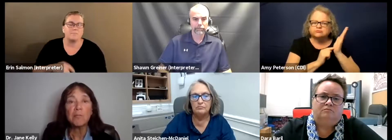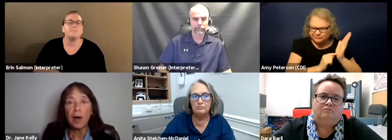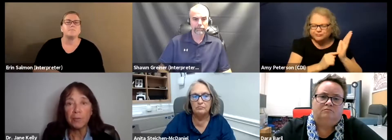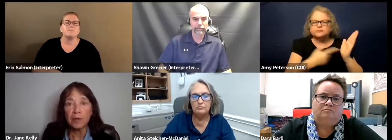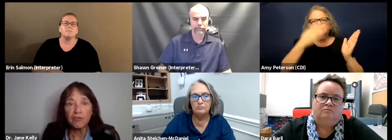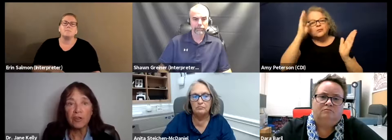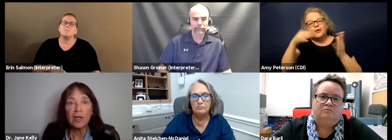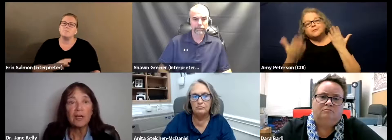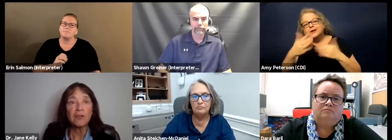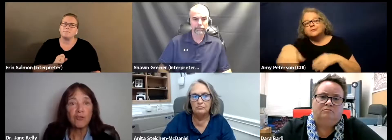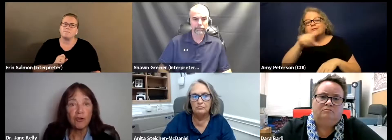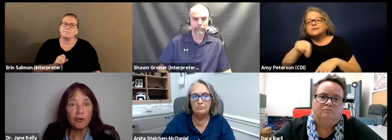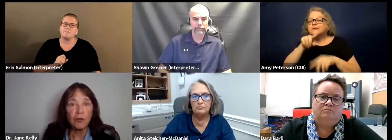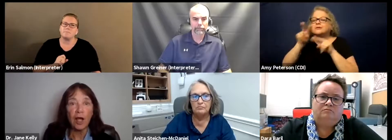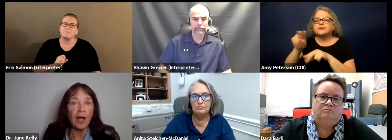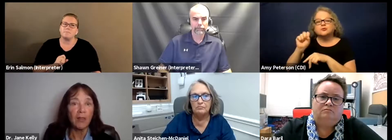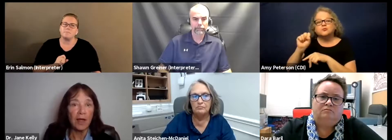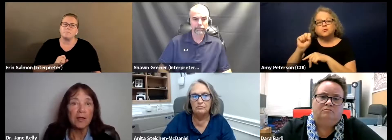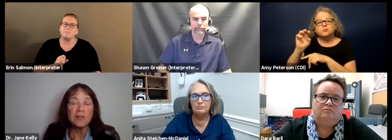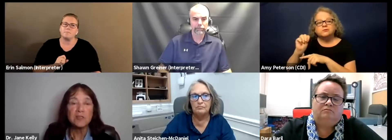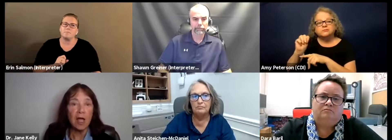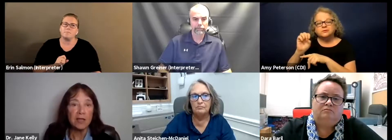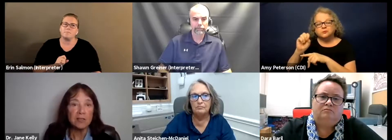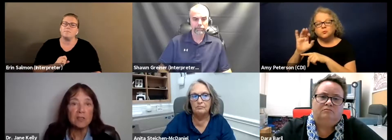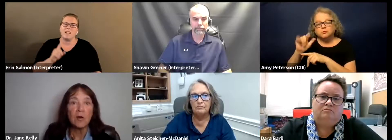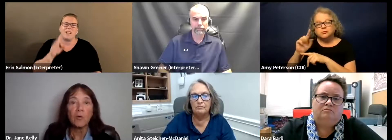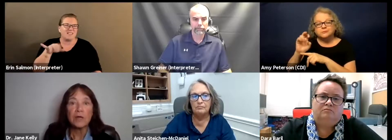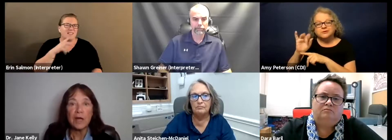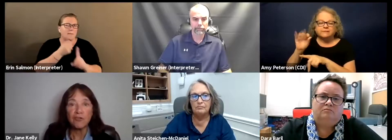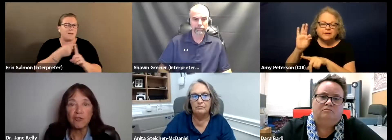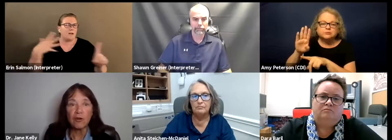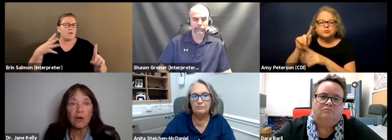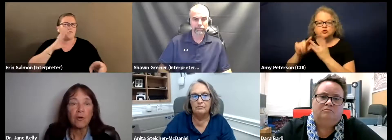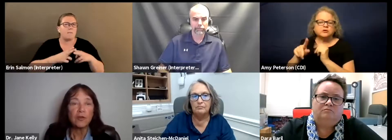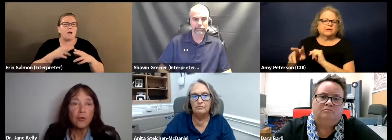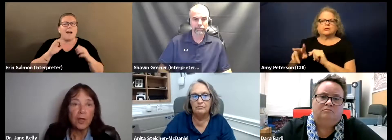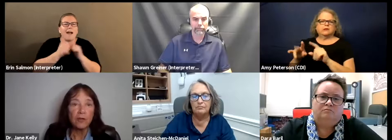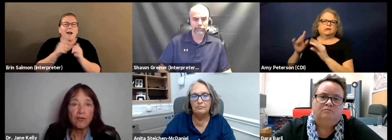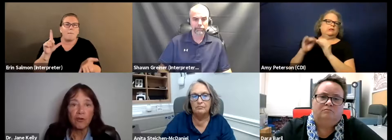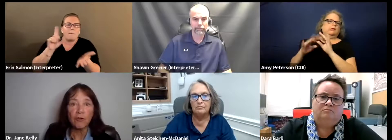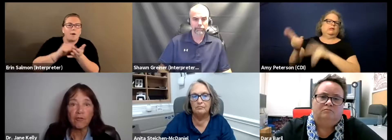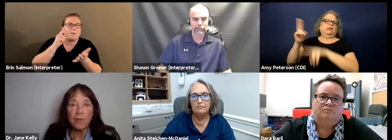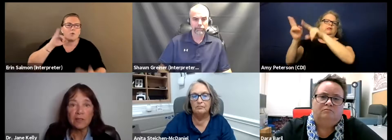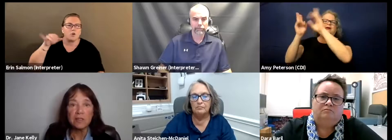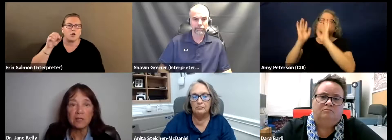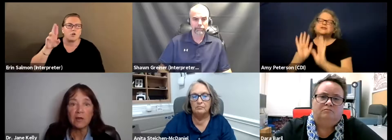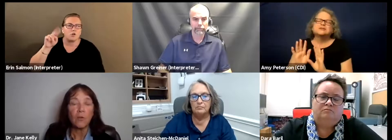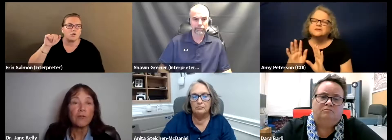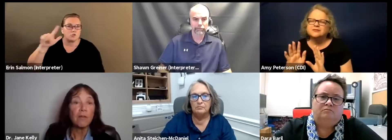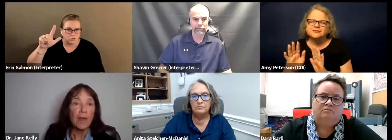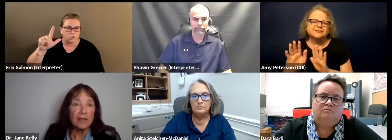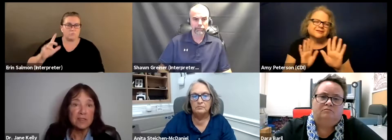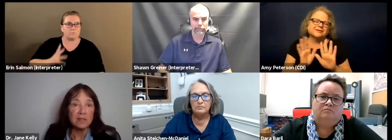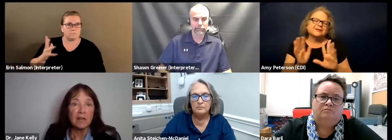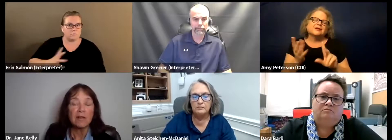something published in a journal like Science or Nature or the New England Journal of Medicine or